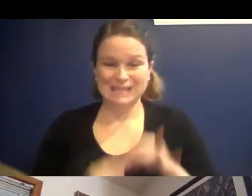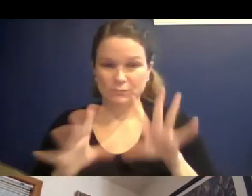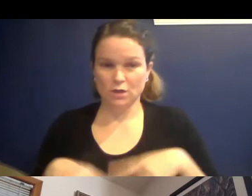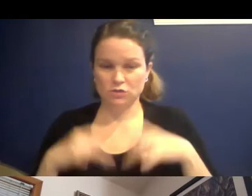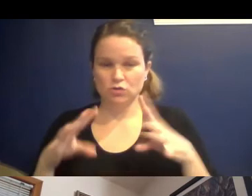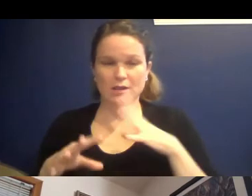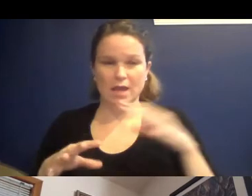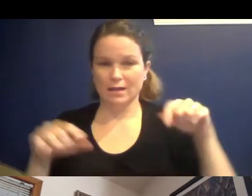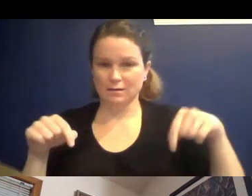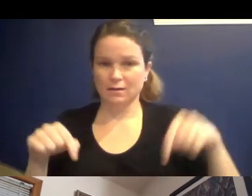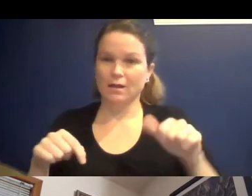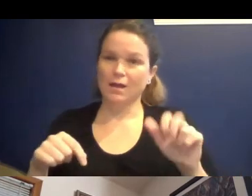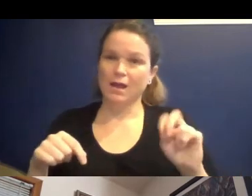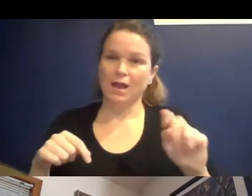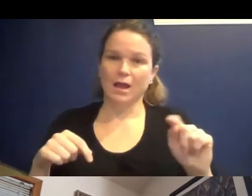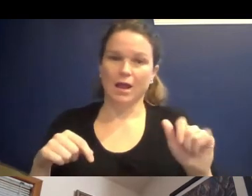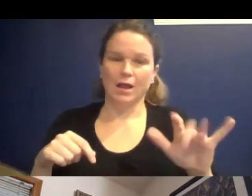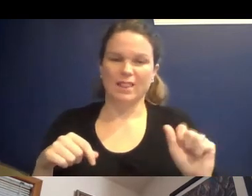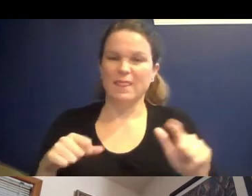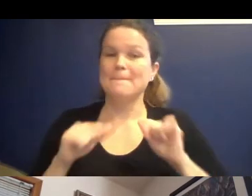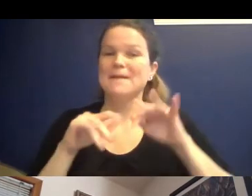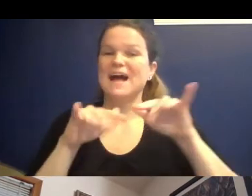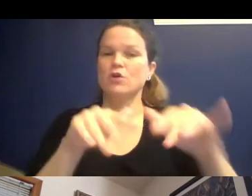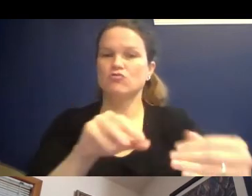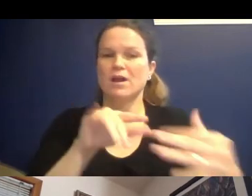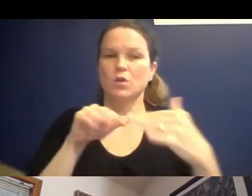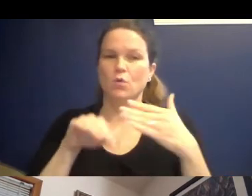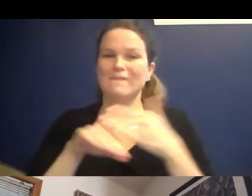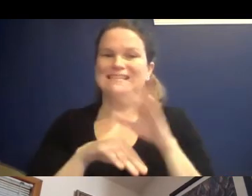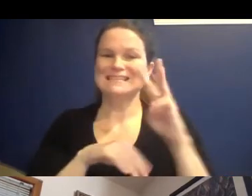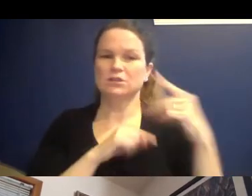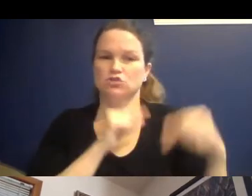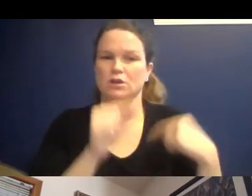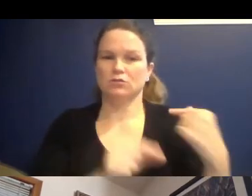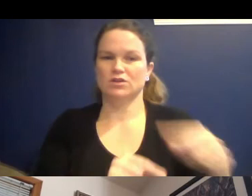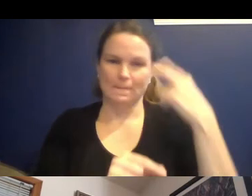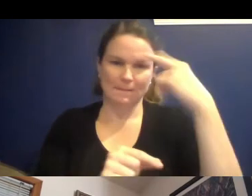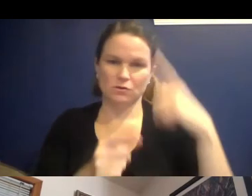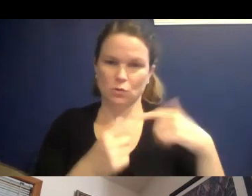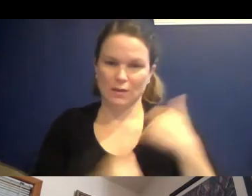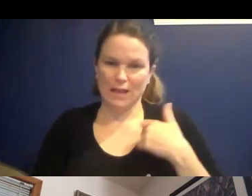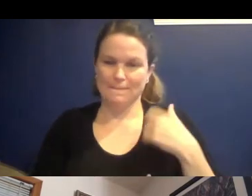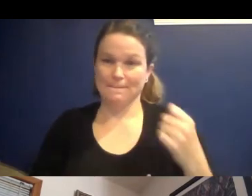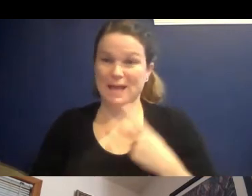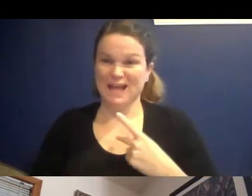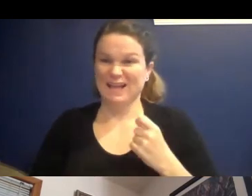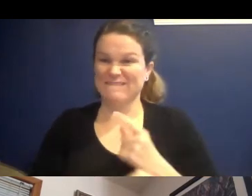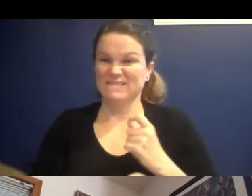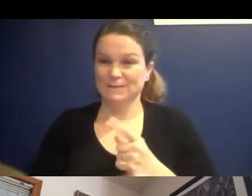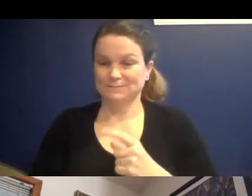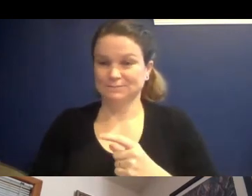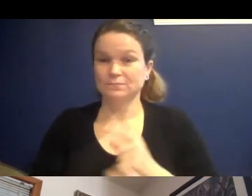over 6 generations from Mexico to Canada and back in one season. But they also migrate in